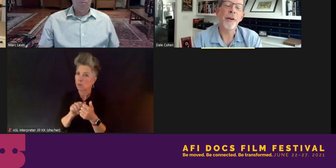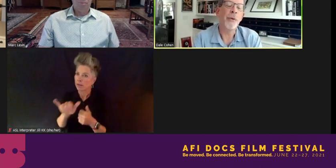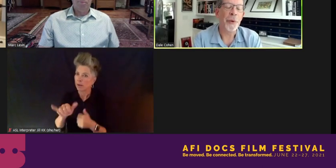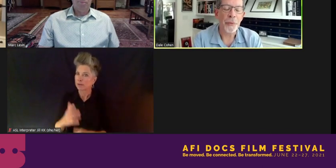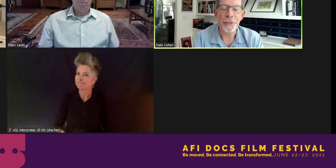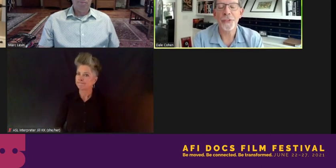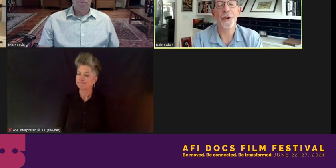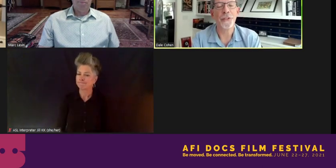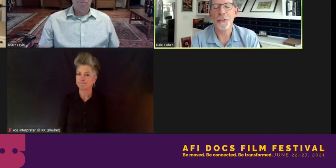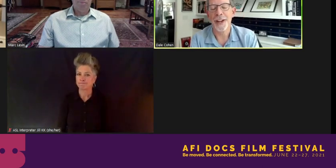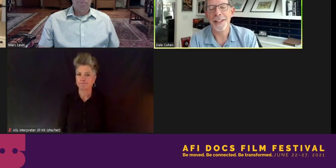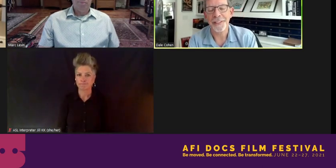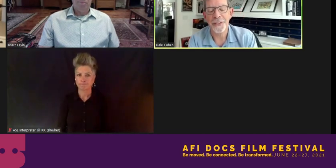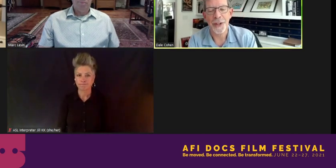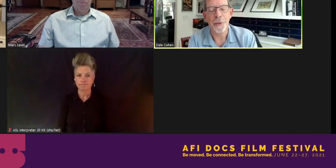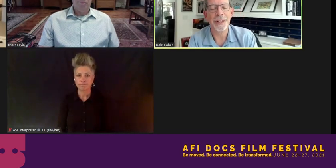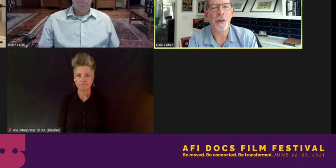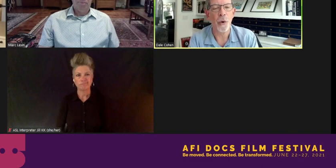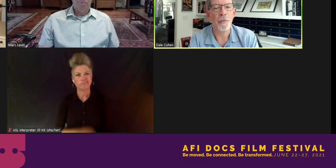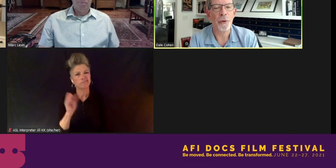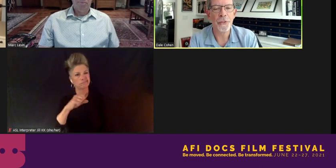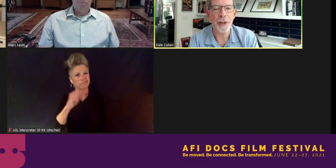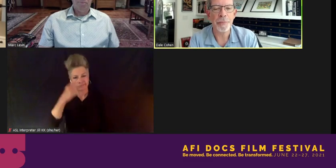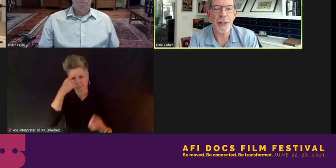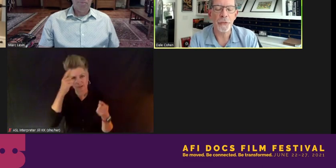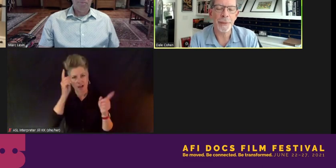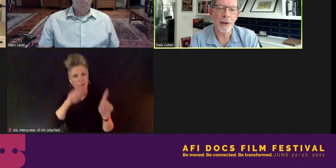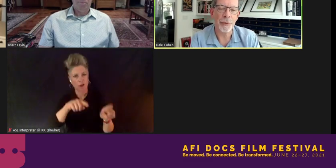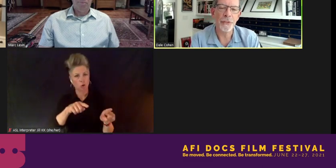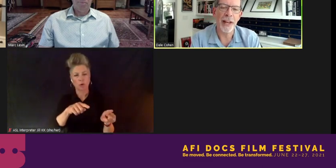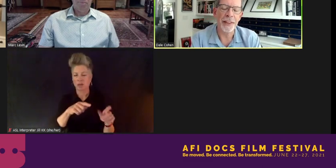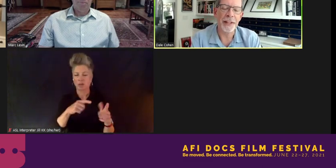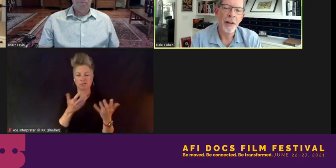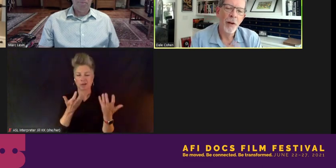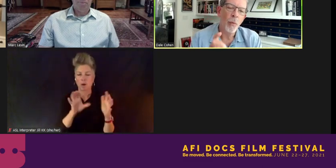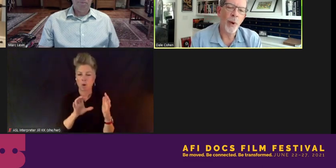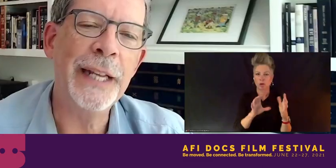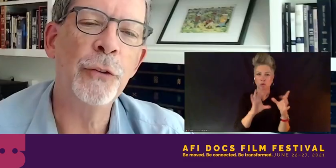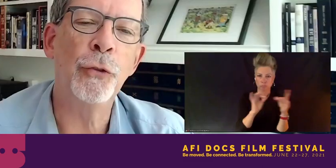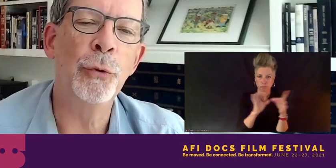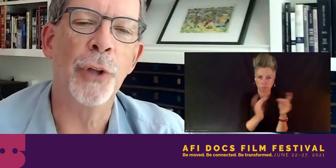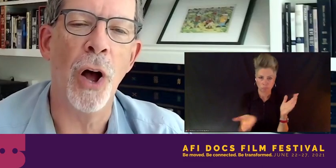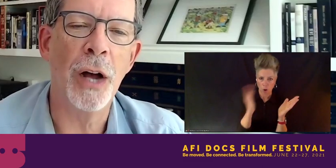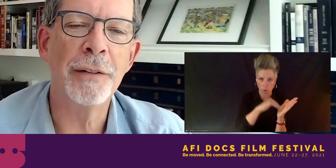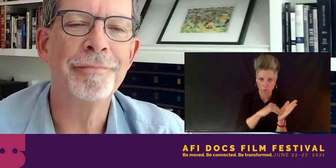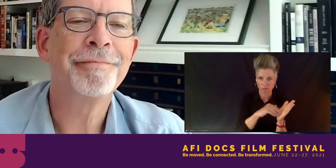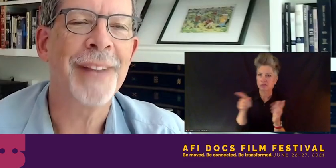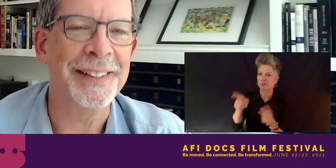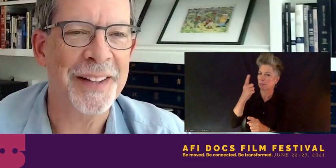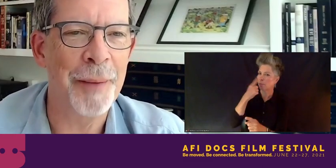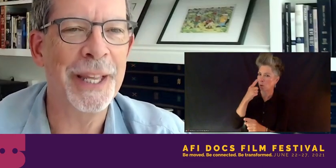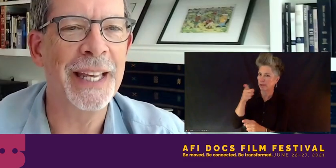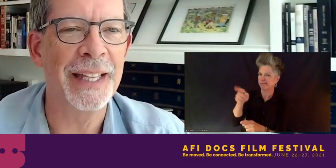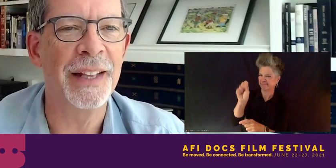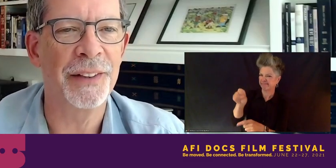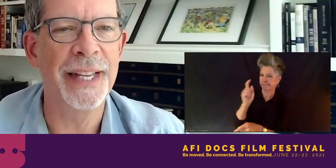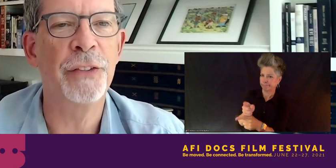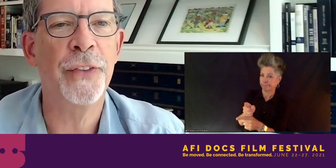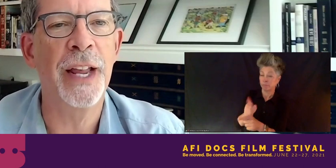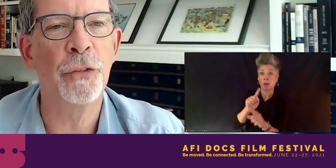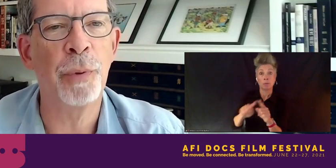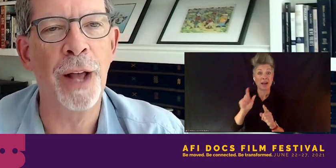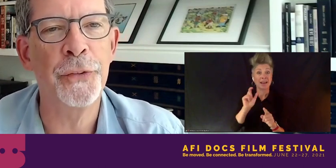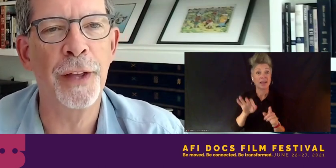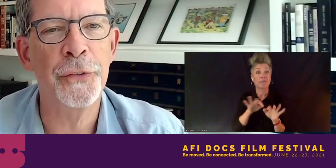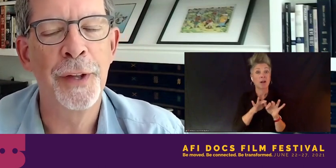I agree with what Sarah just said. And so I don't want to go over the same things, but I would say that waiting too long and coming in in the